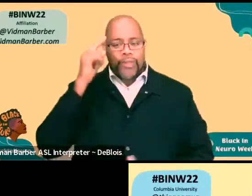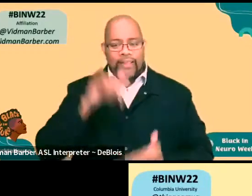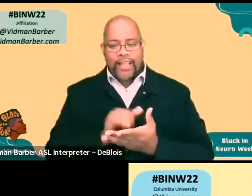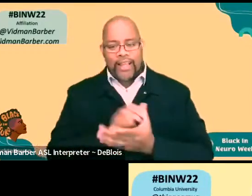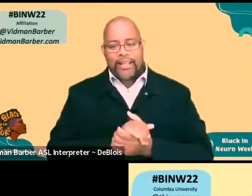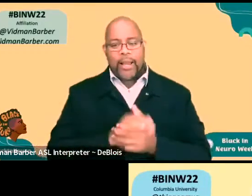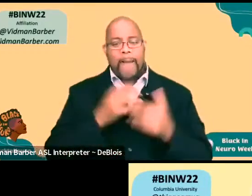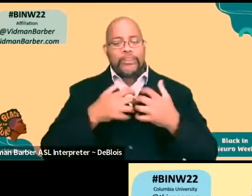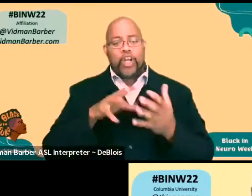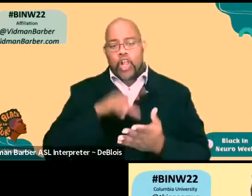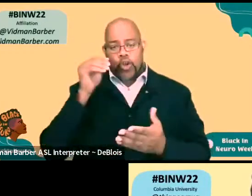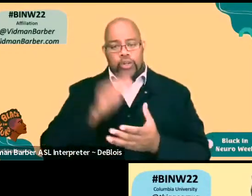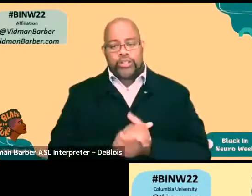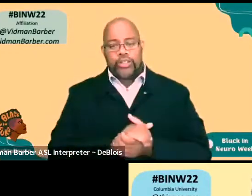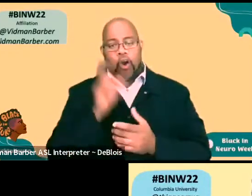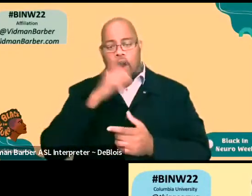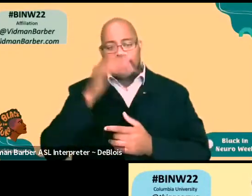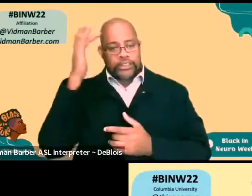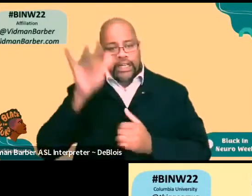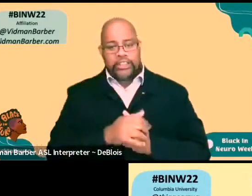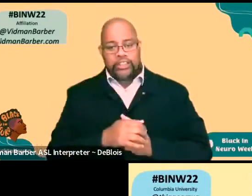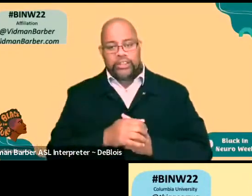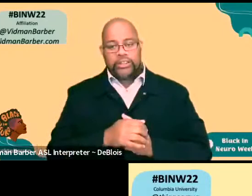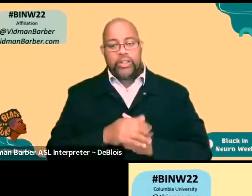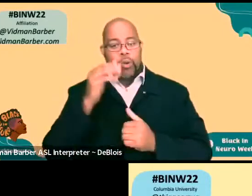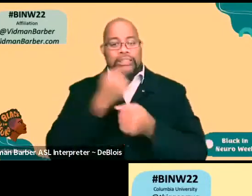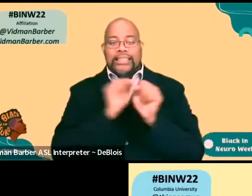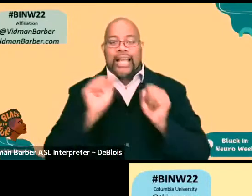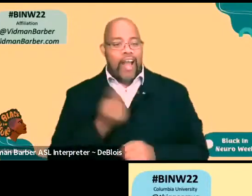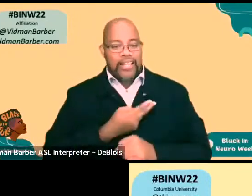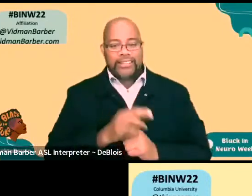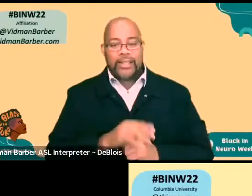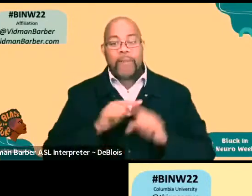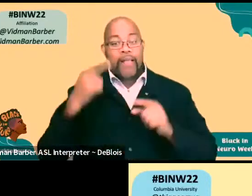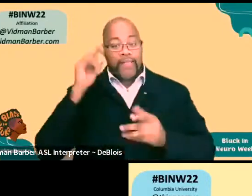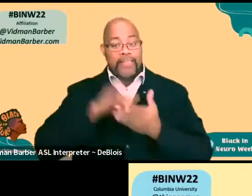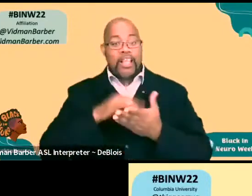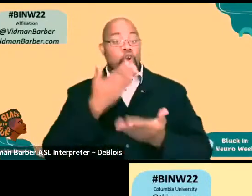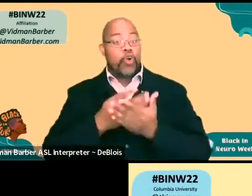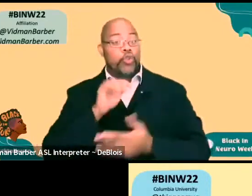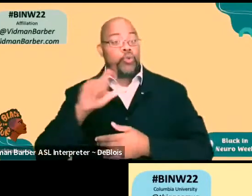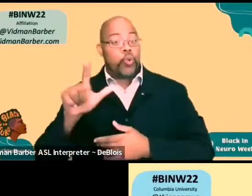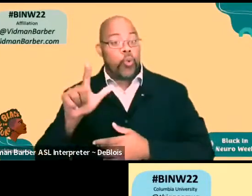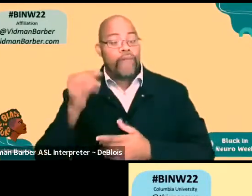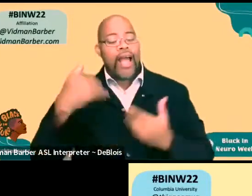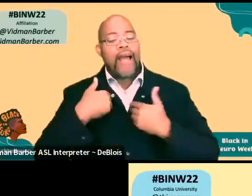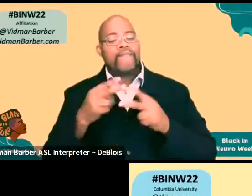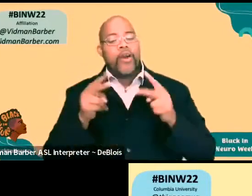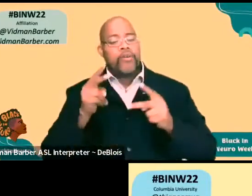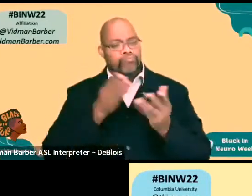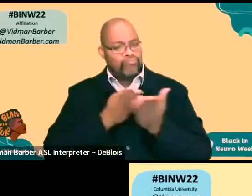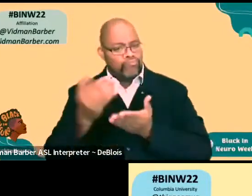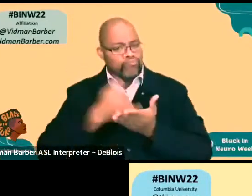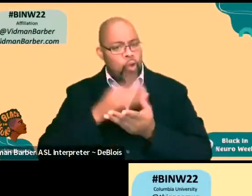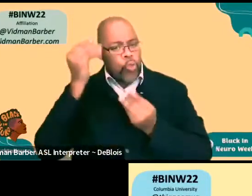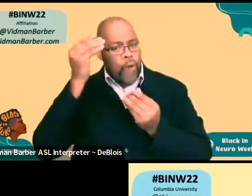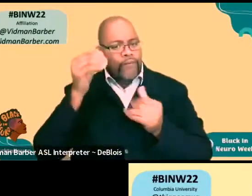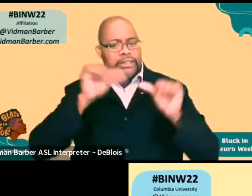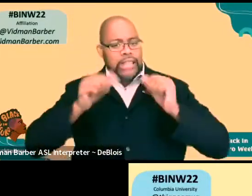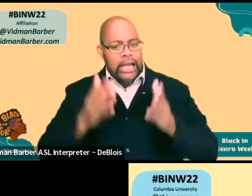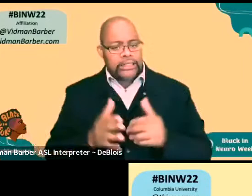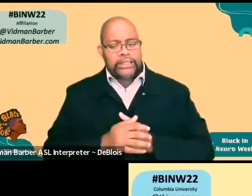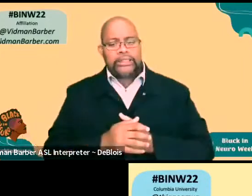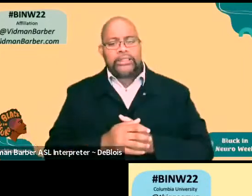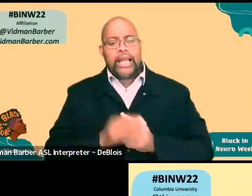that machine learning and artificial intelligence is going to save us, but I do think it's a good tool if you have very thoughtful social scientists